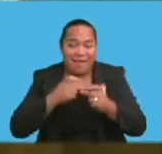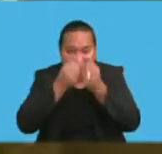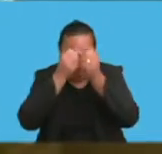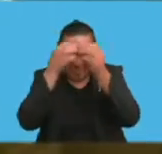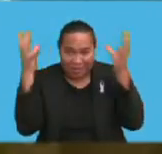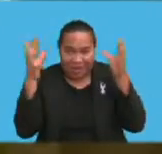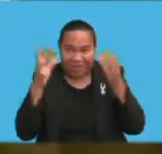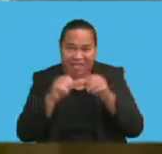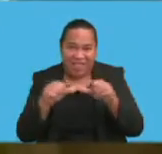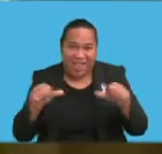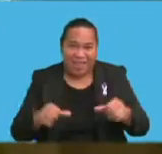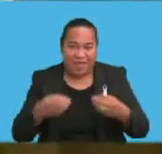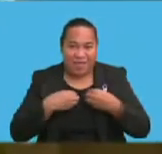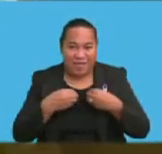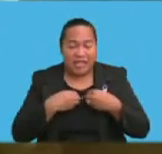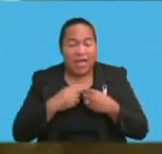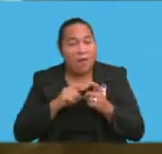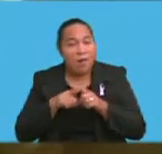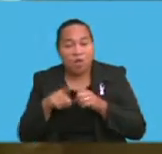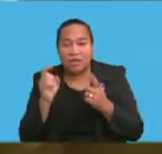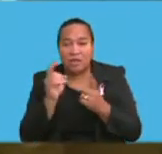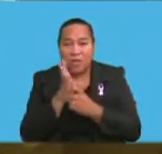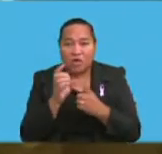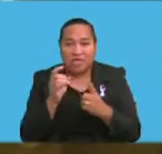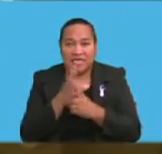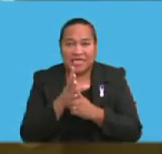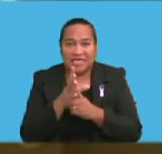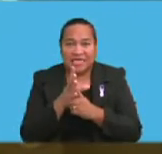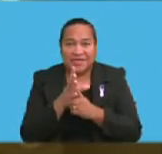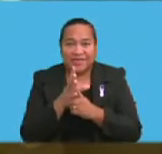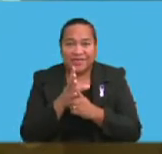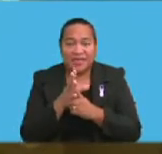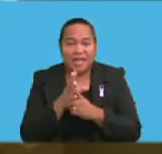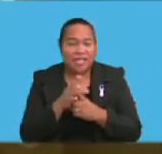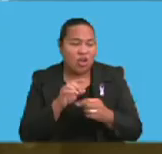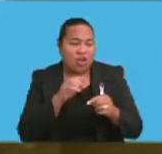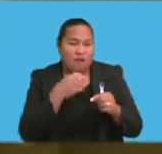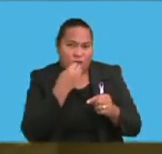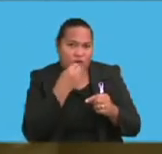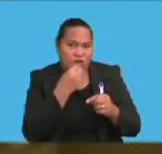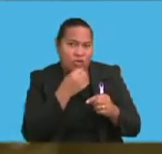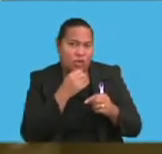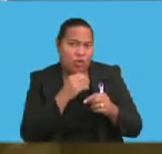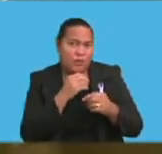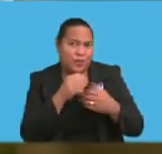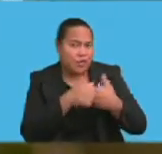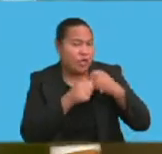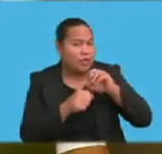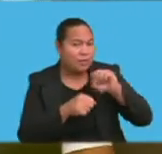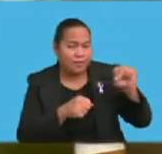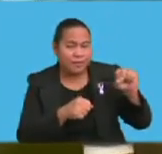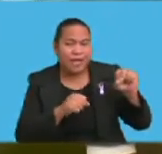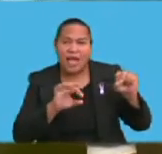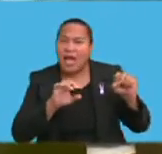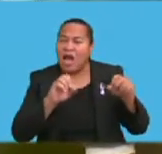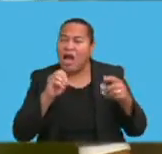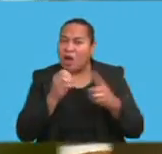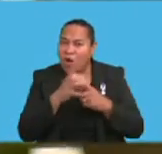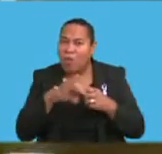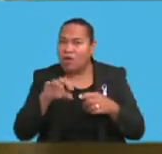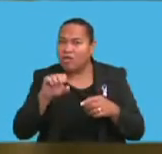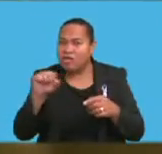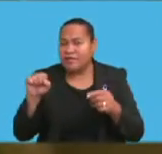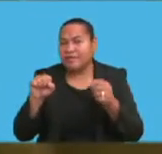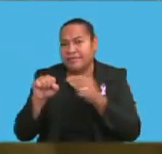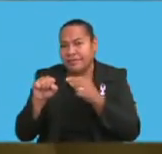agribusiness. And most importantly, Madam Speaker, apart from food security, it's important for agriculture and